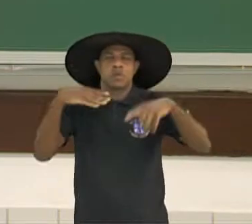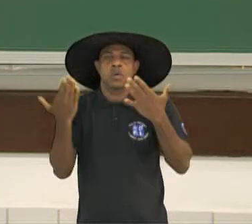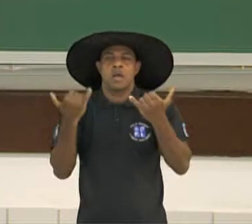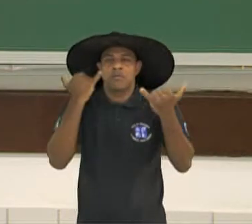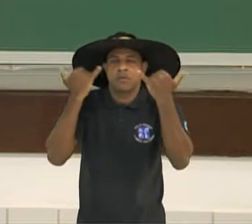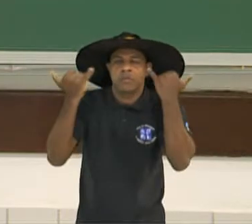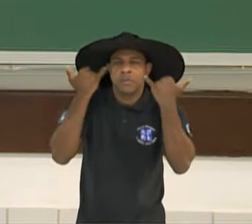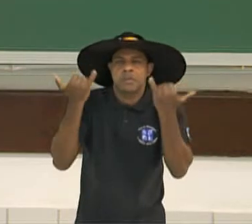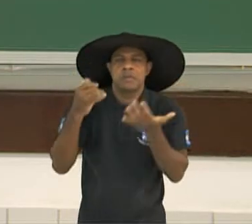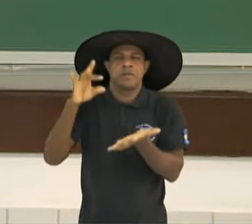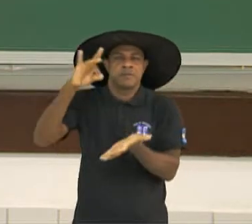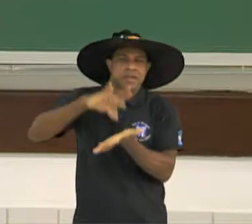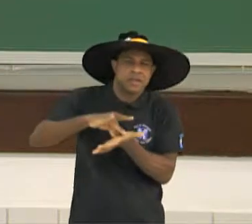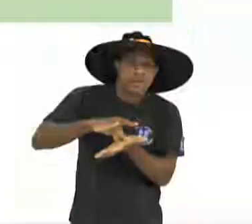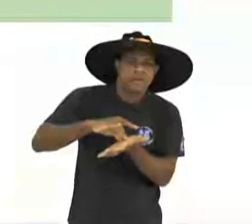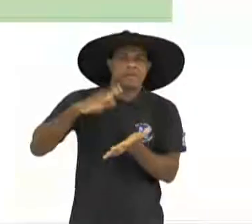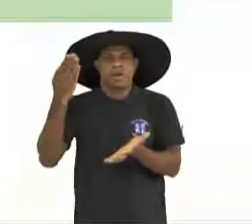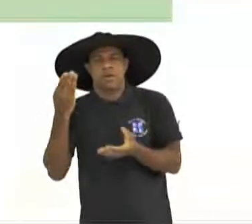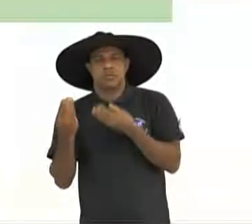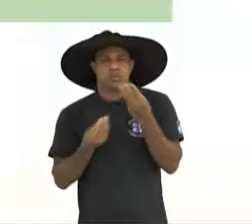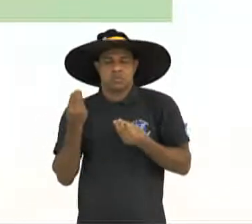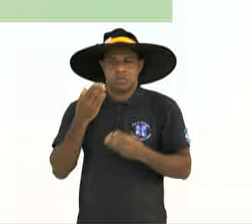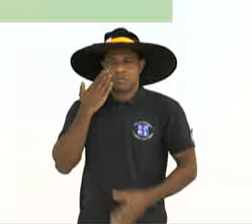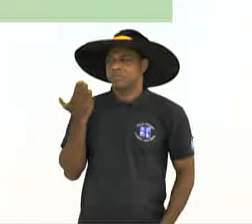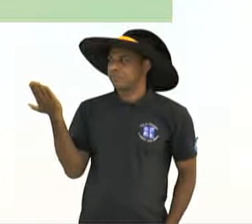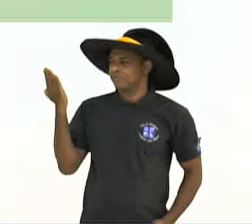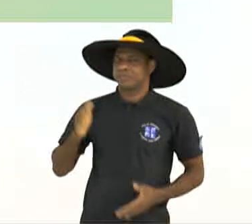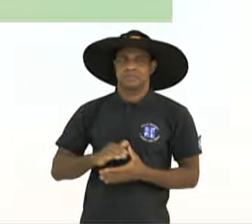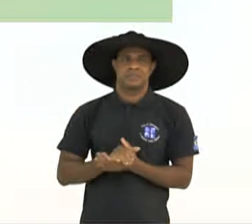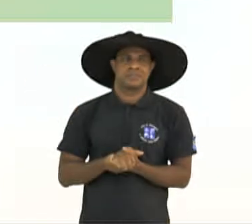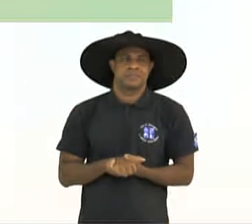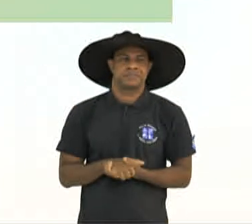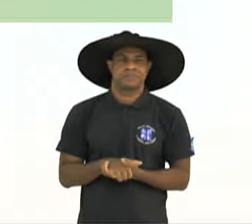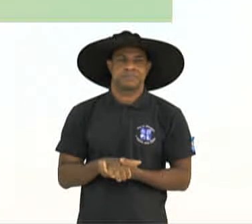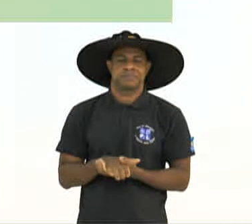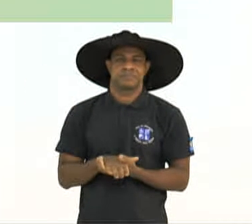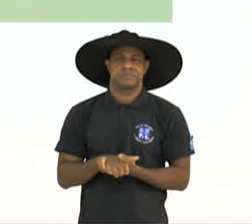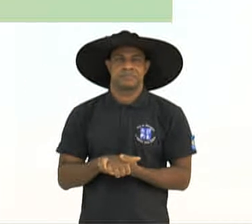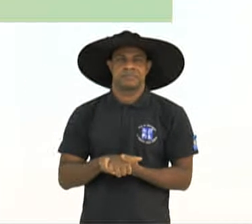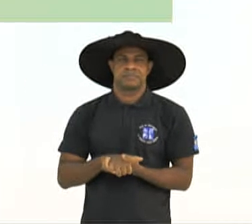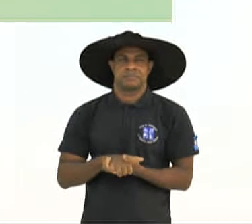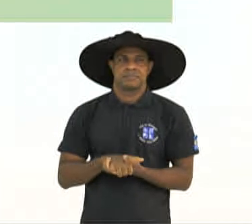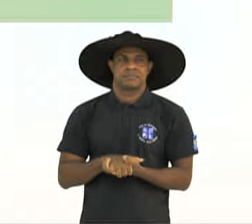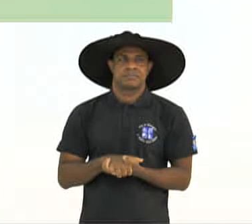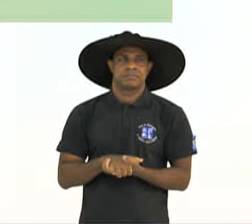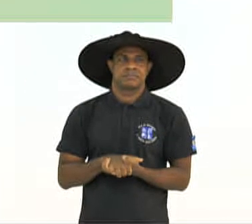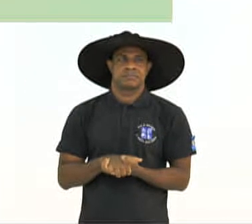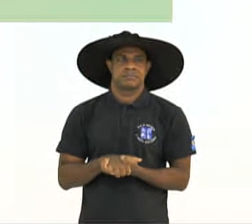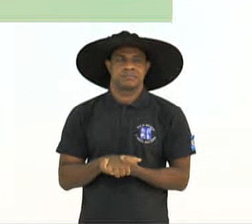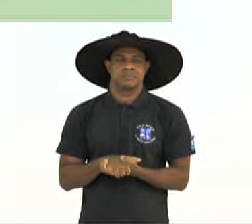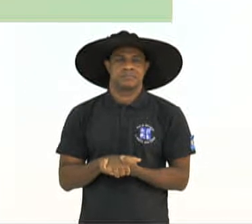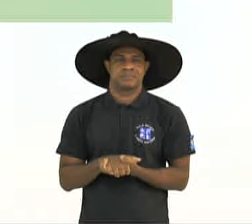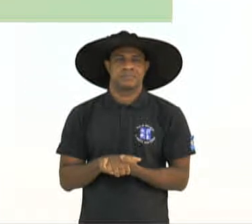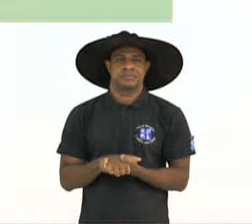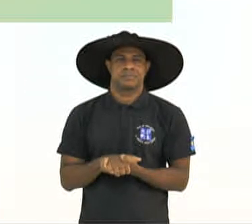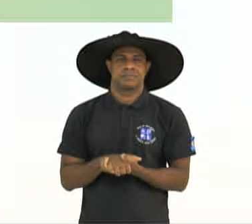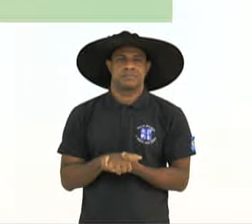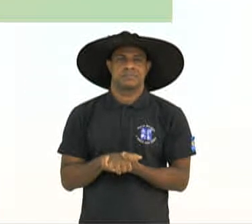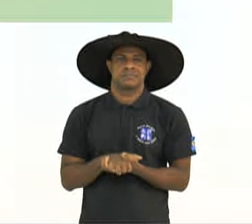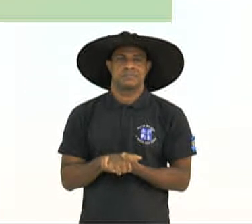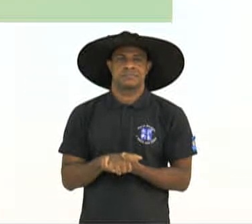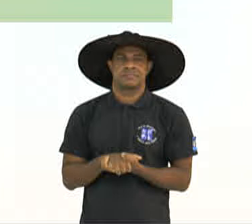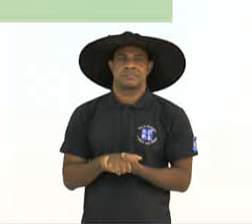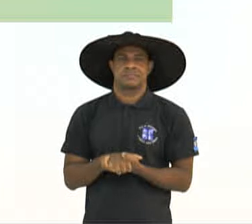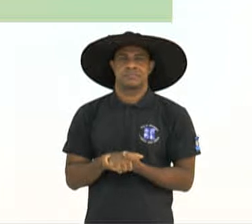são verdadeiras e quais não. All Souls Day was celebrated to similar Samhain, with big